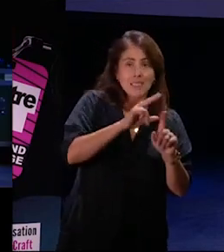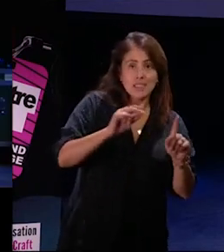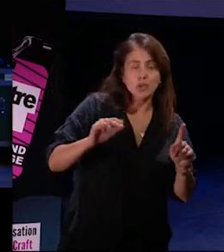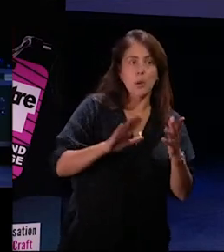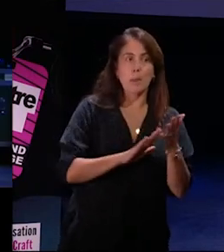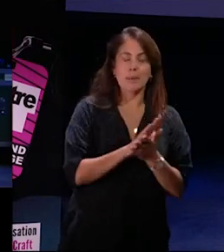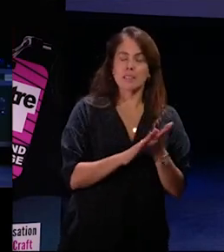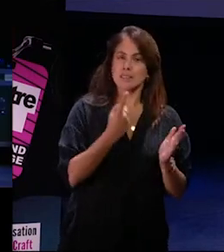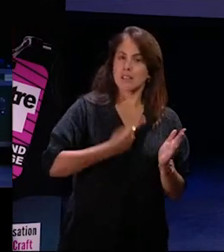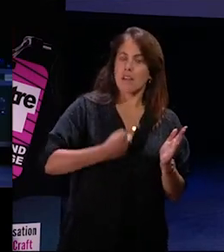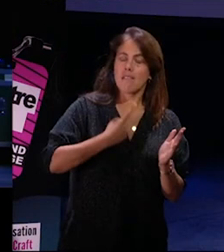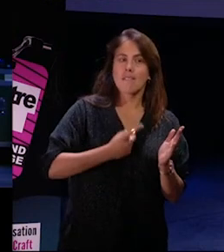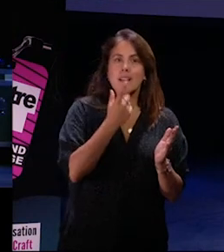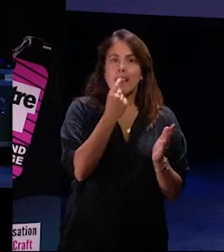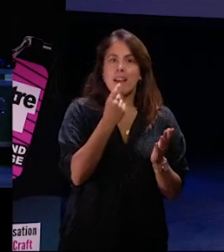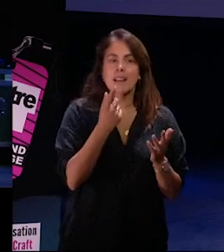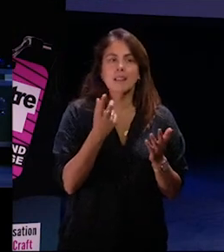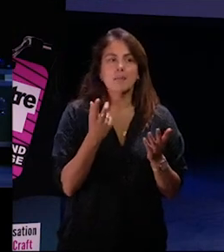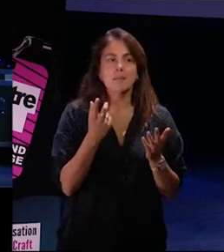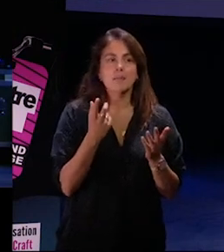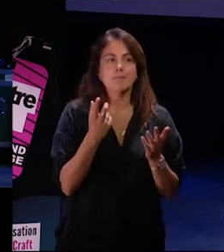to be able to